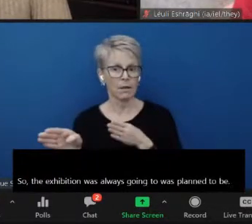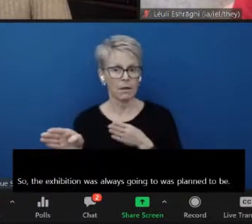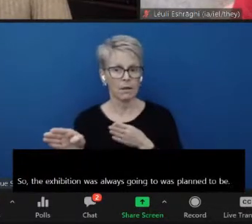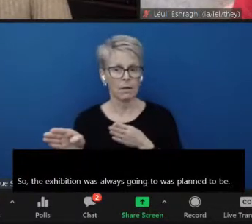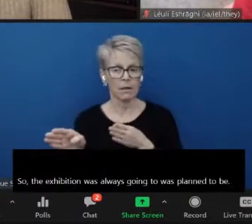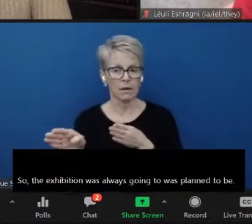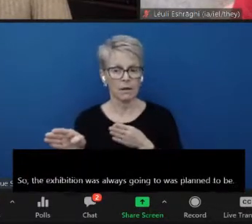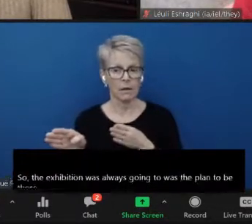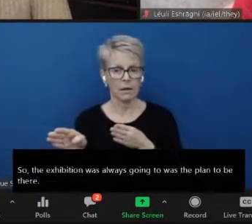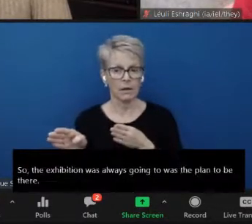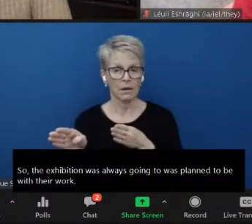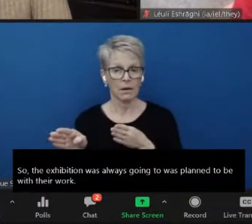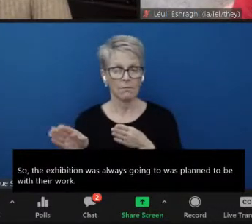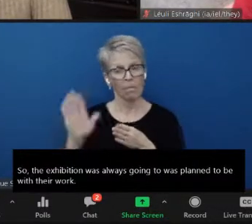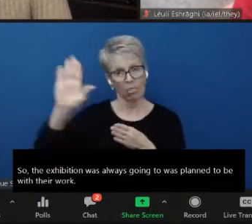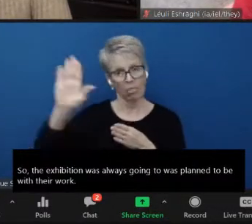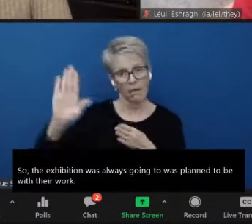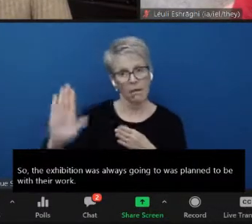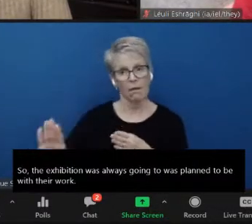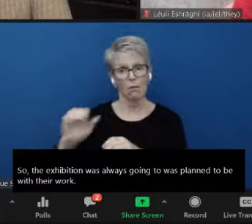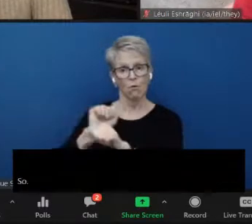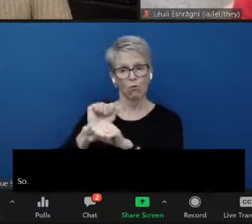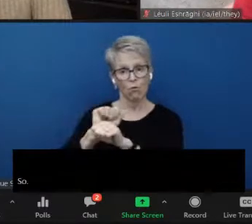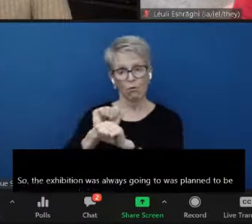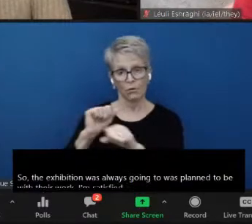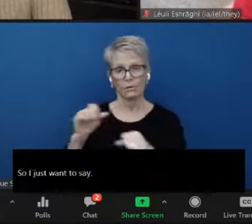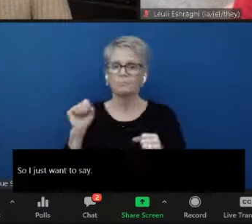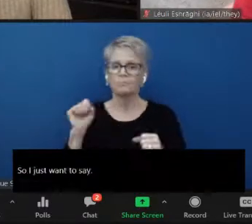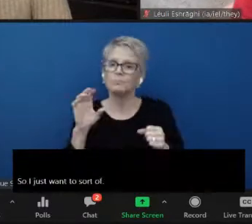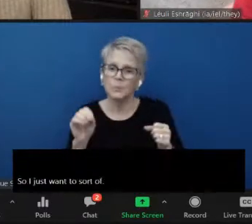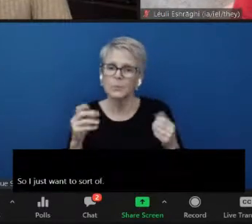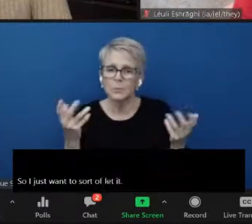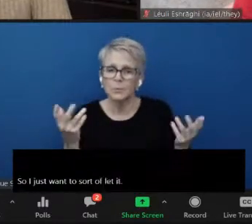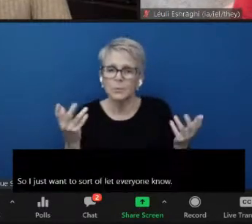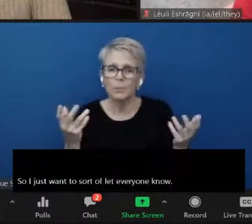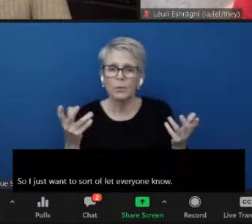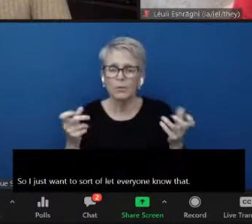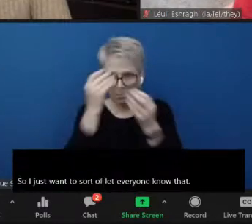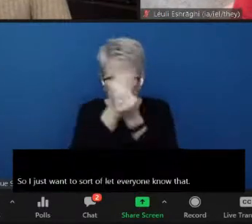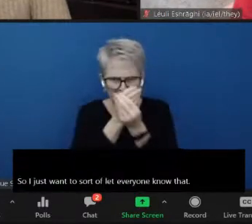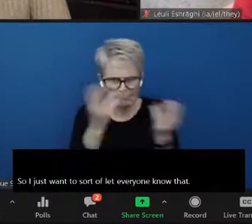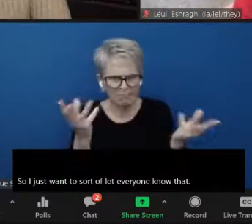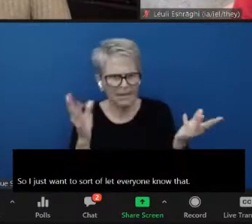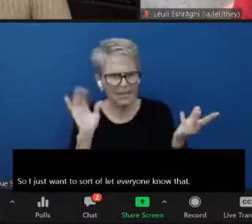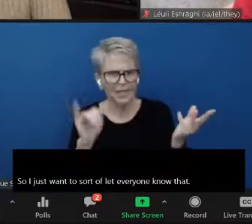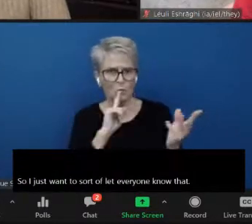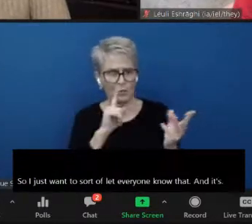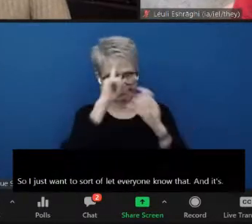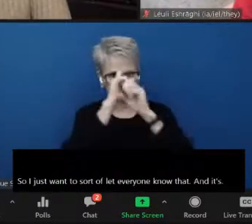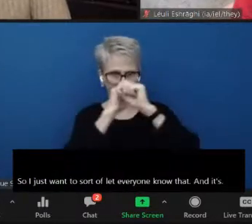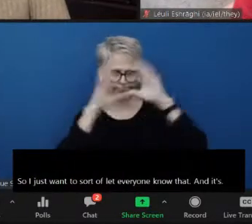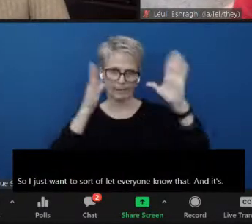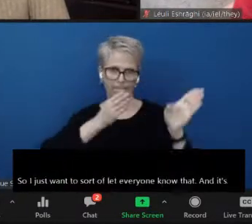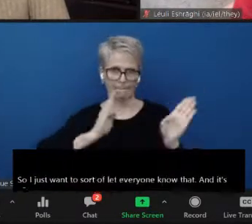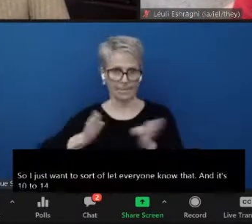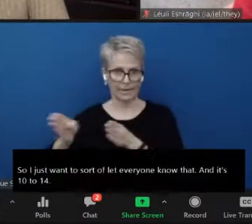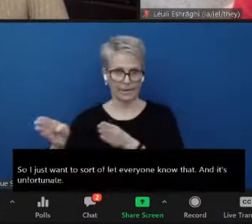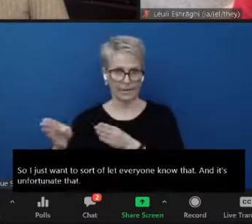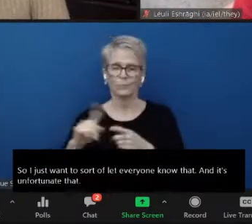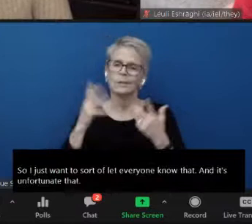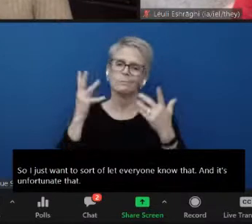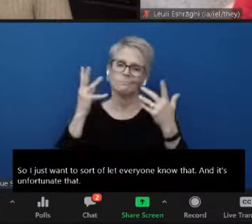with their work. So I just wanted to sort of let everyone know that. And it's unfortunate